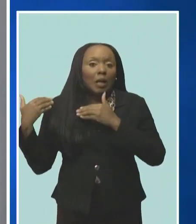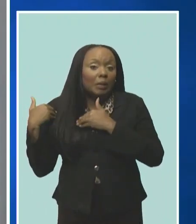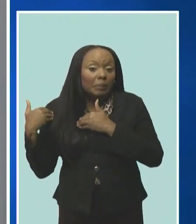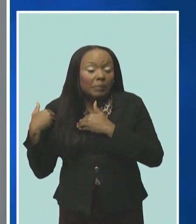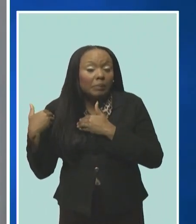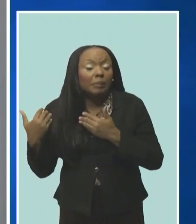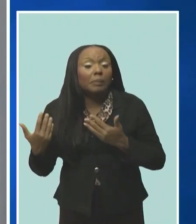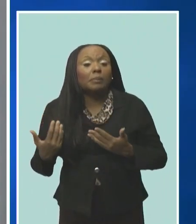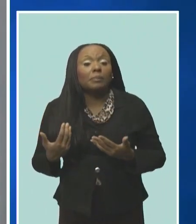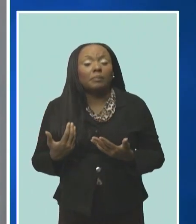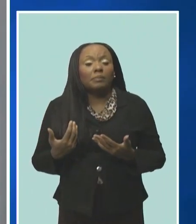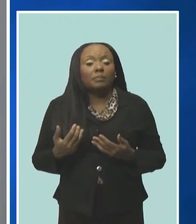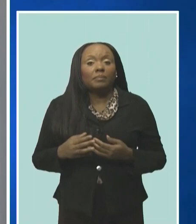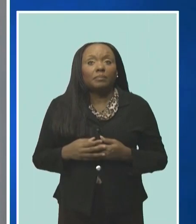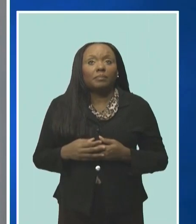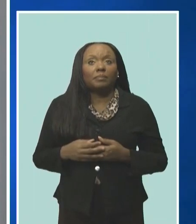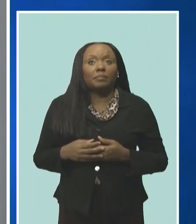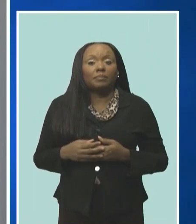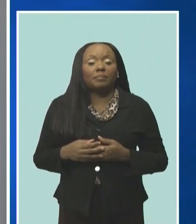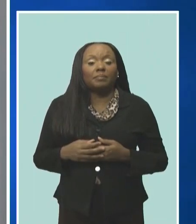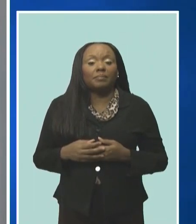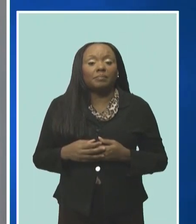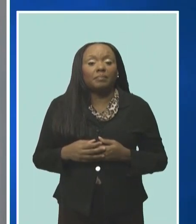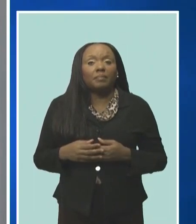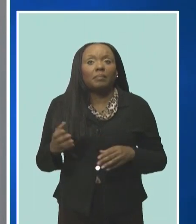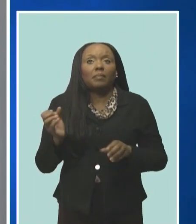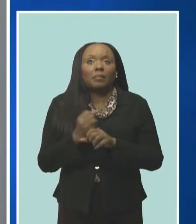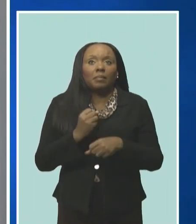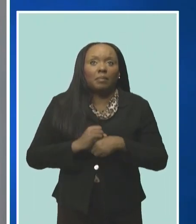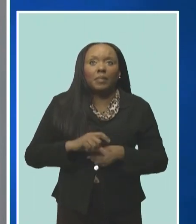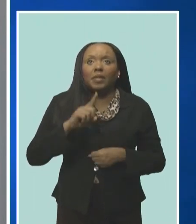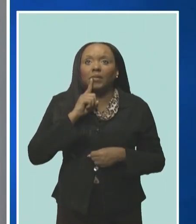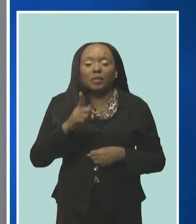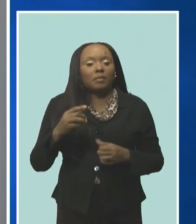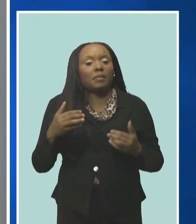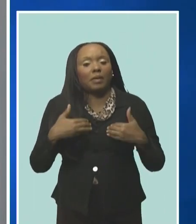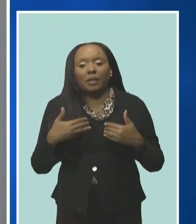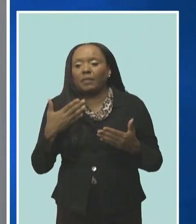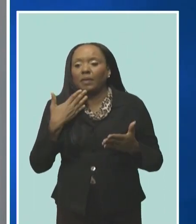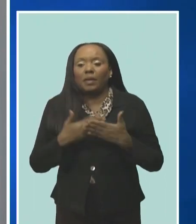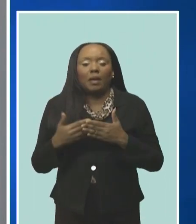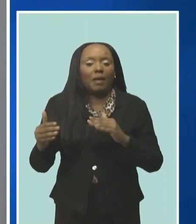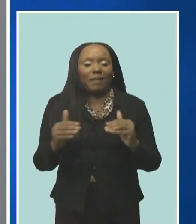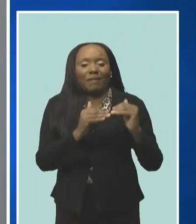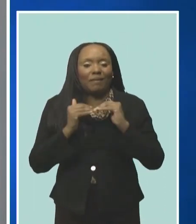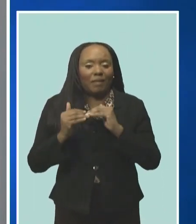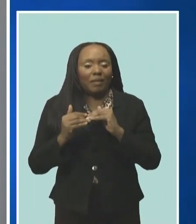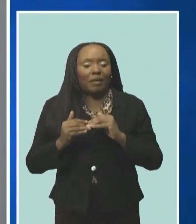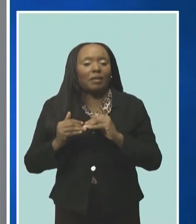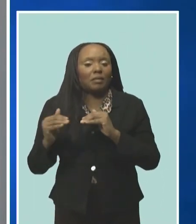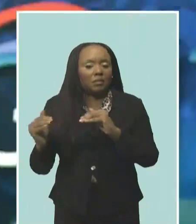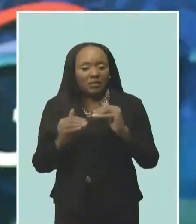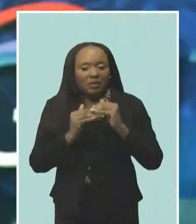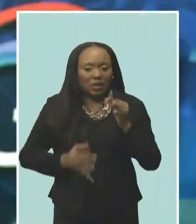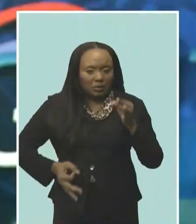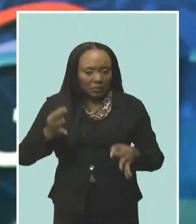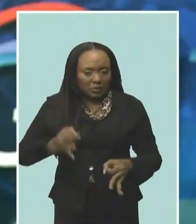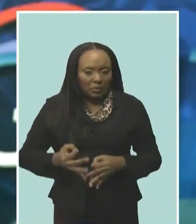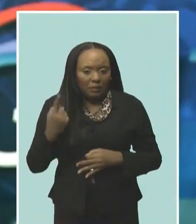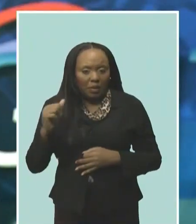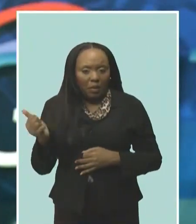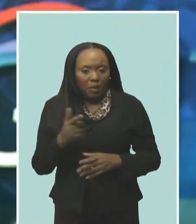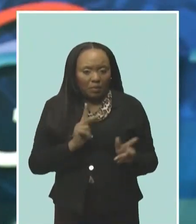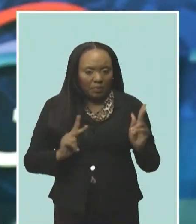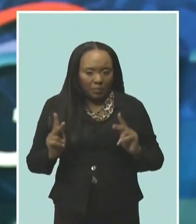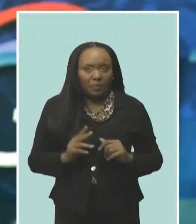burden of meting out a different kind of justice to the accused. The